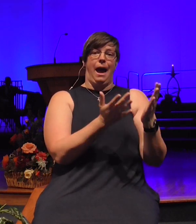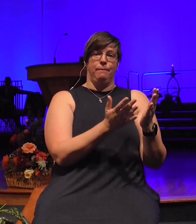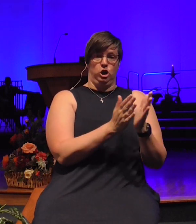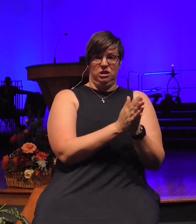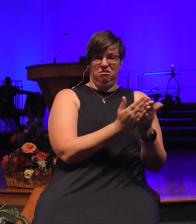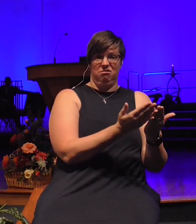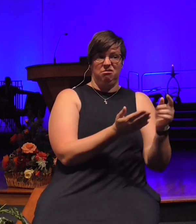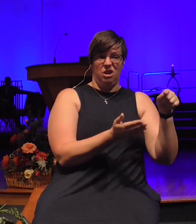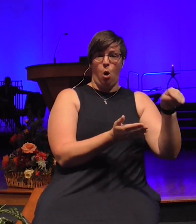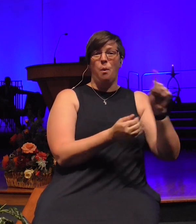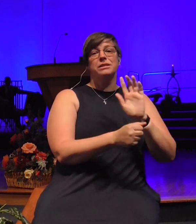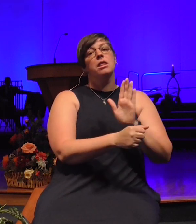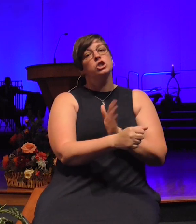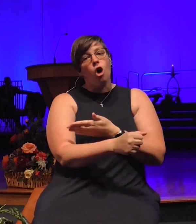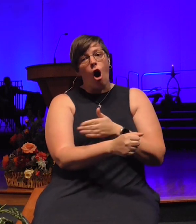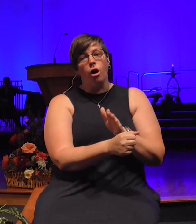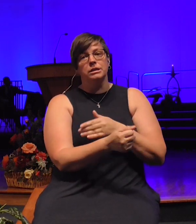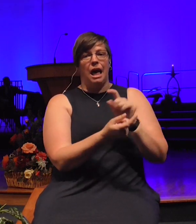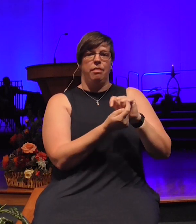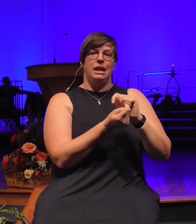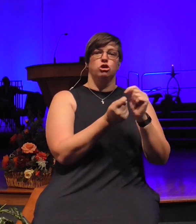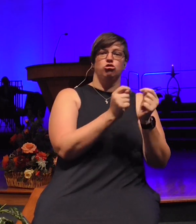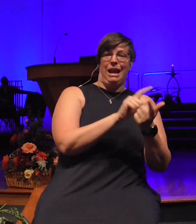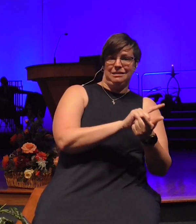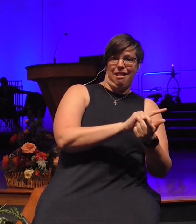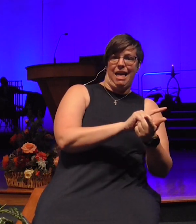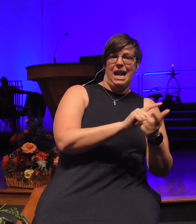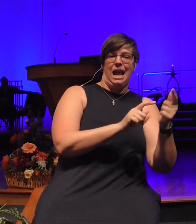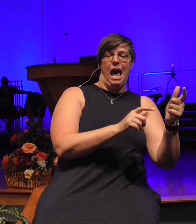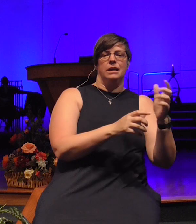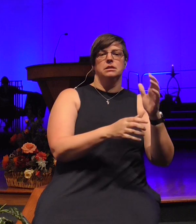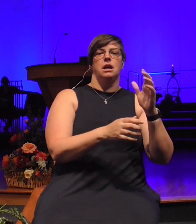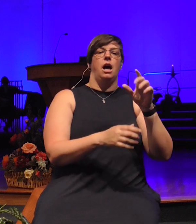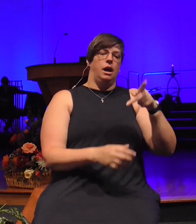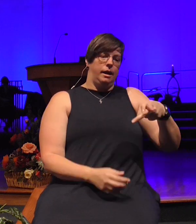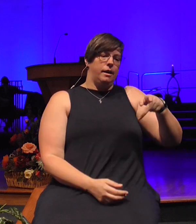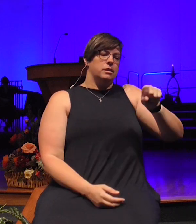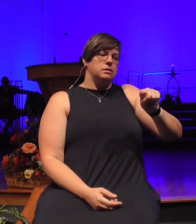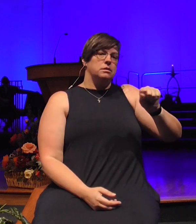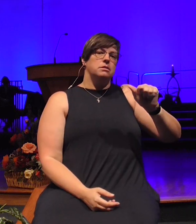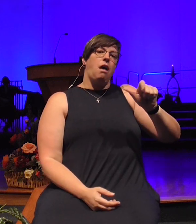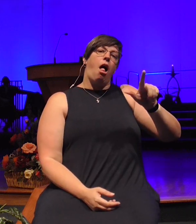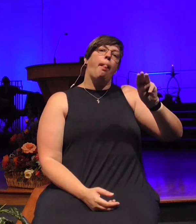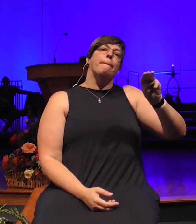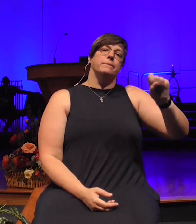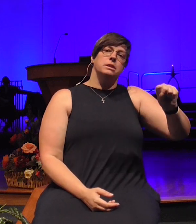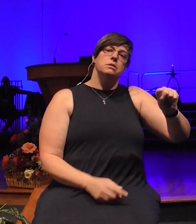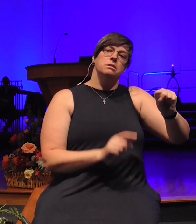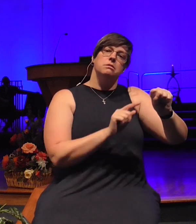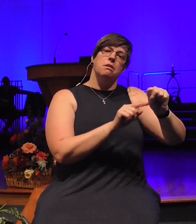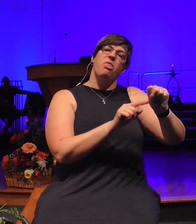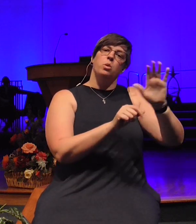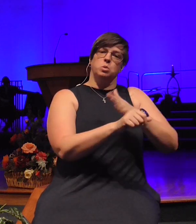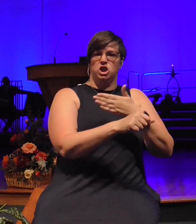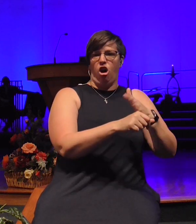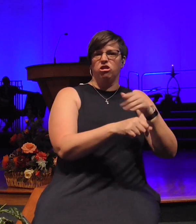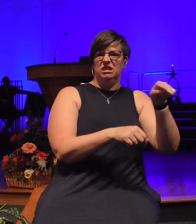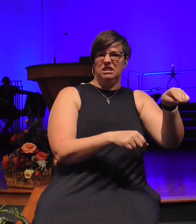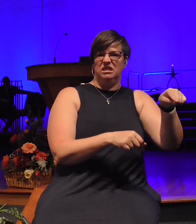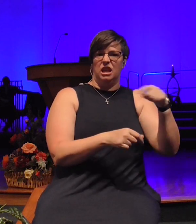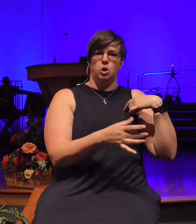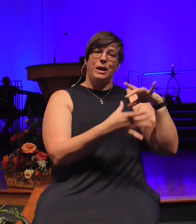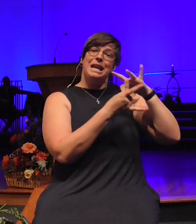the Psalms, which translates as the songs. And just to connect it to the Beatles,